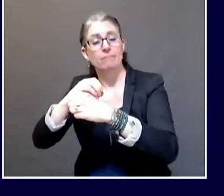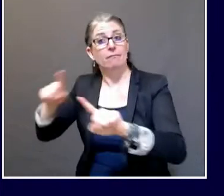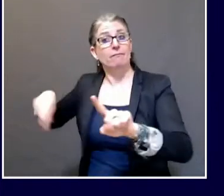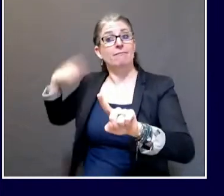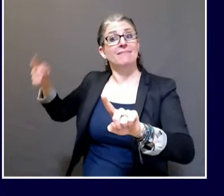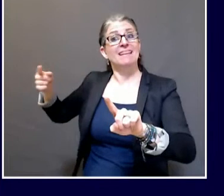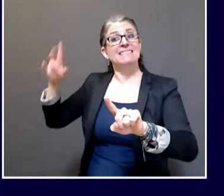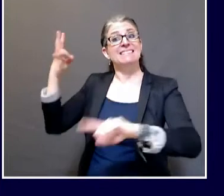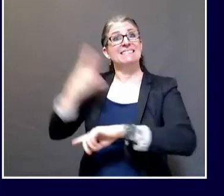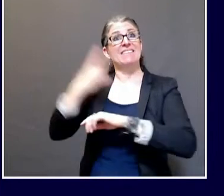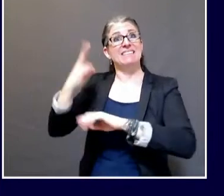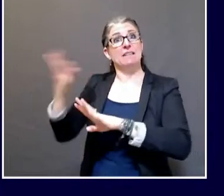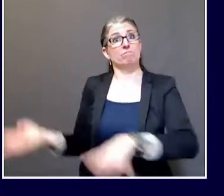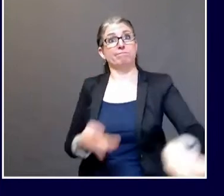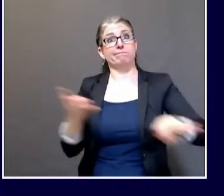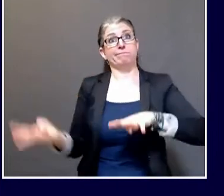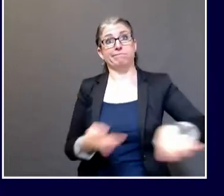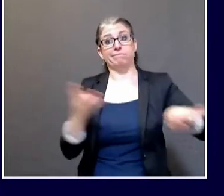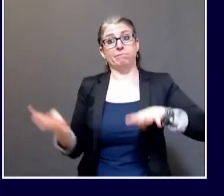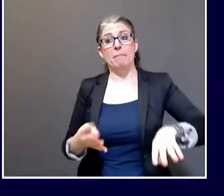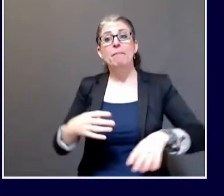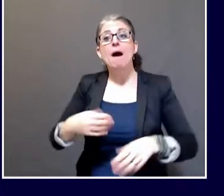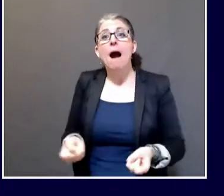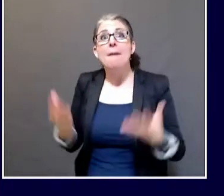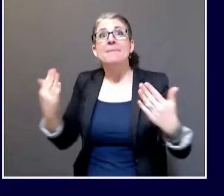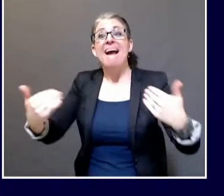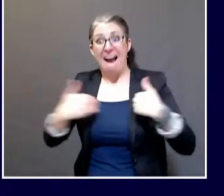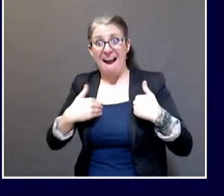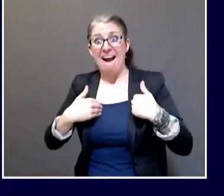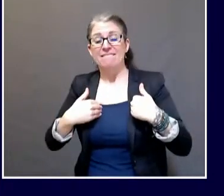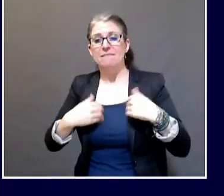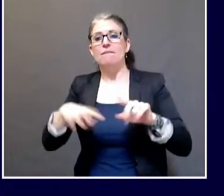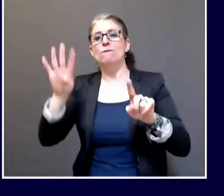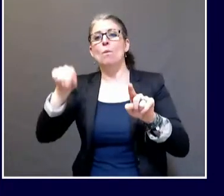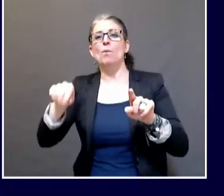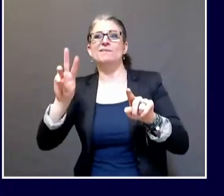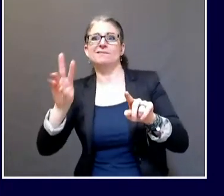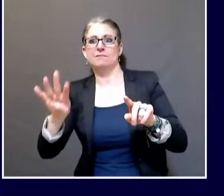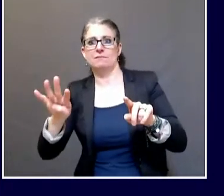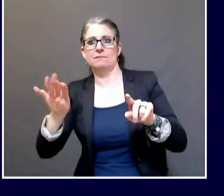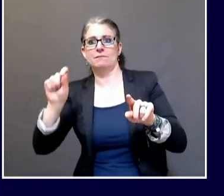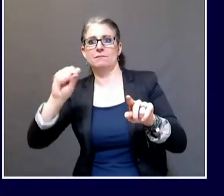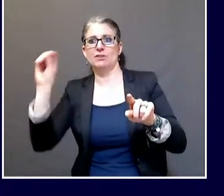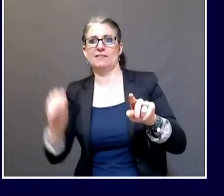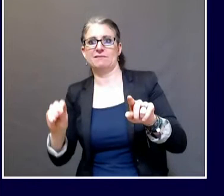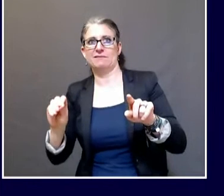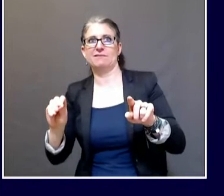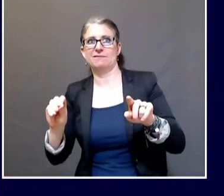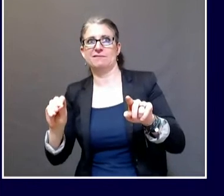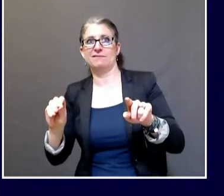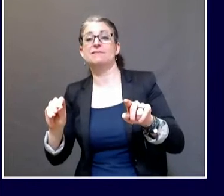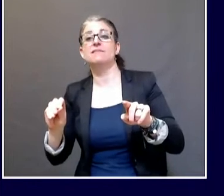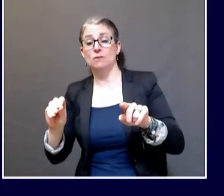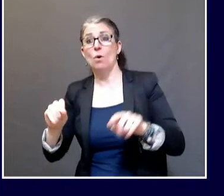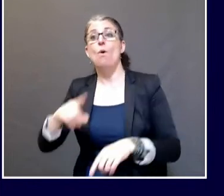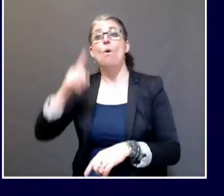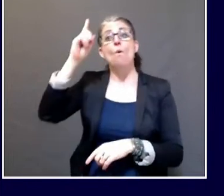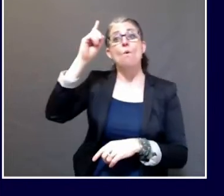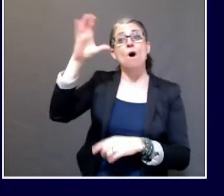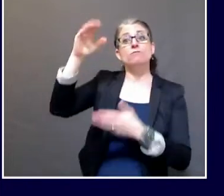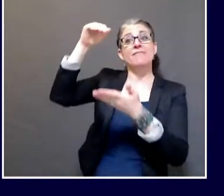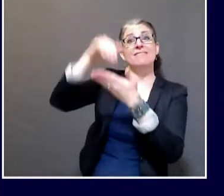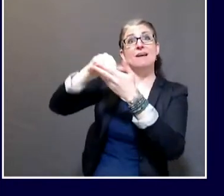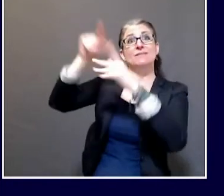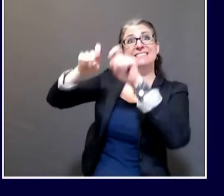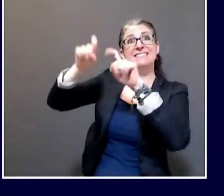4.56%, and our PCR testing volume stands at 703